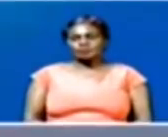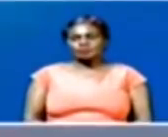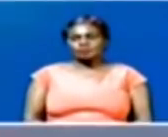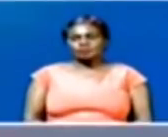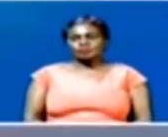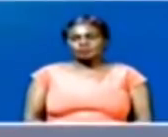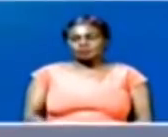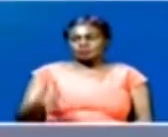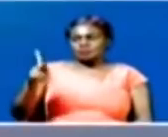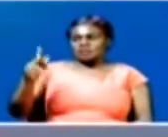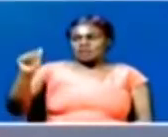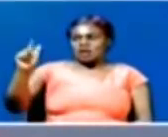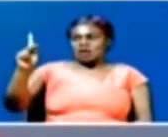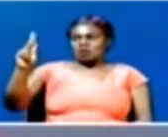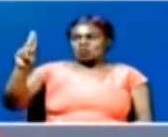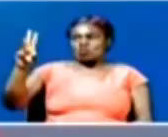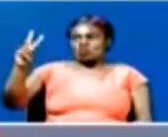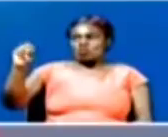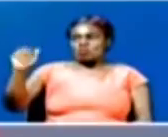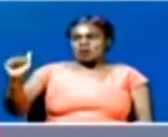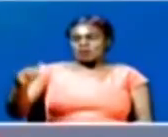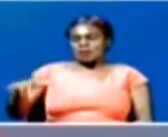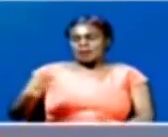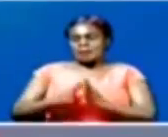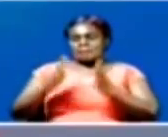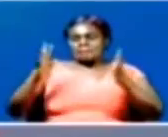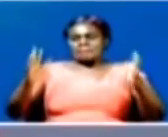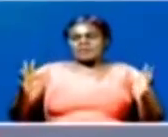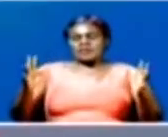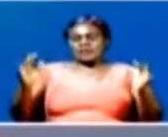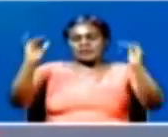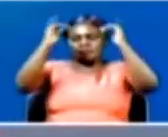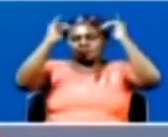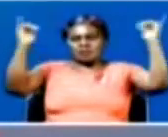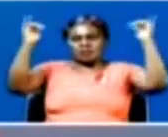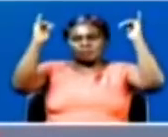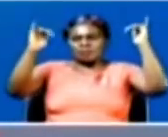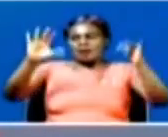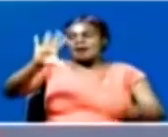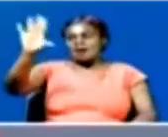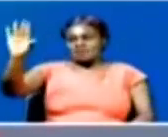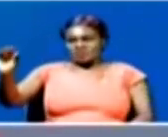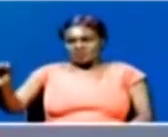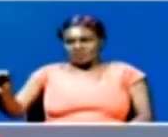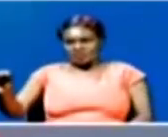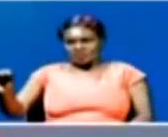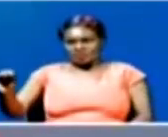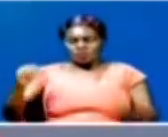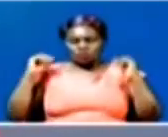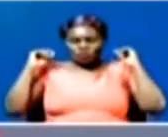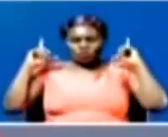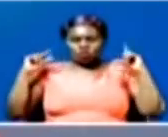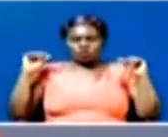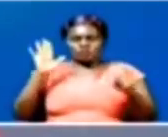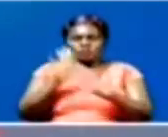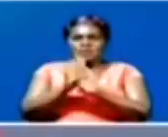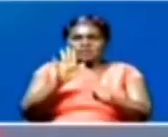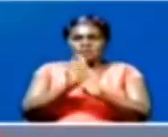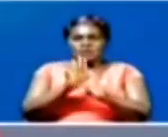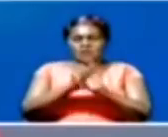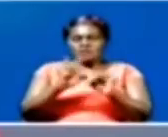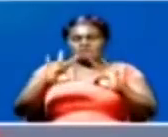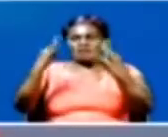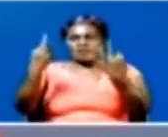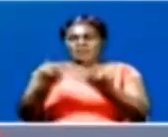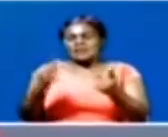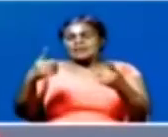Now, the Kakuma refugee camp is one of the largest humanitarian camps in sub-Saharan Africa, hosting thousands of vulnerable